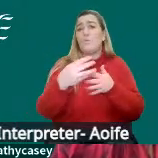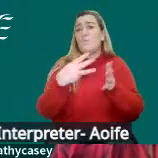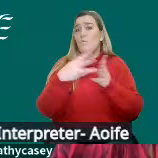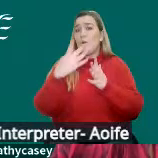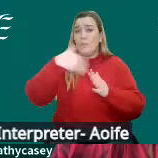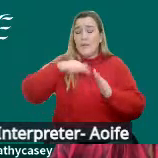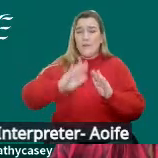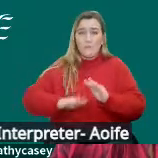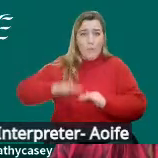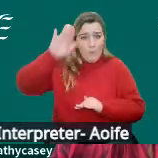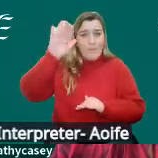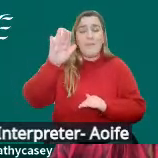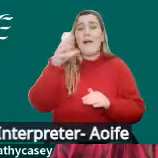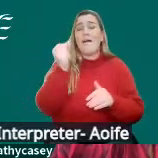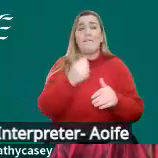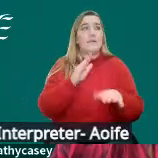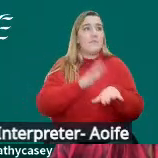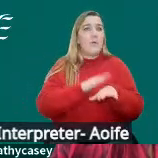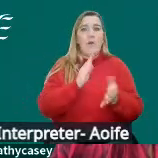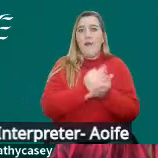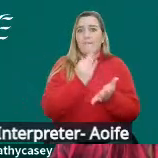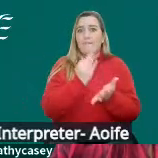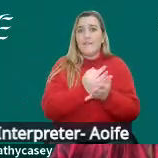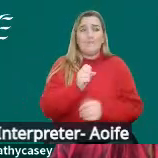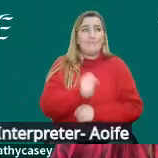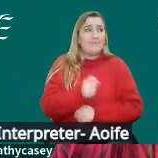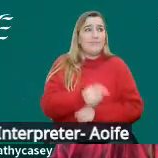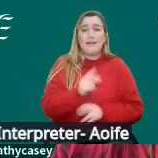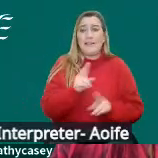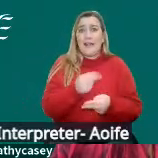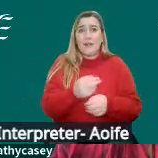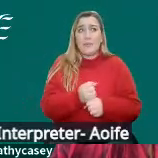of urine, urgency where we can't hold on when we want to go,